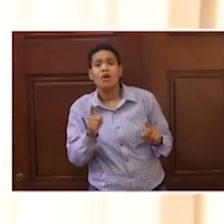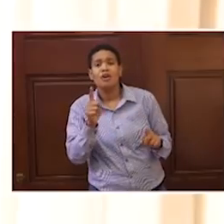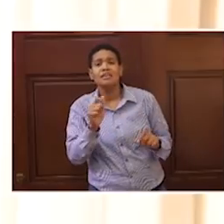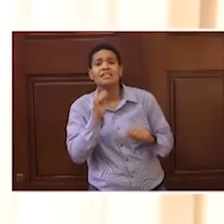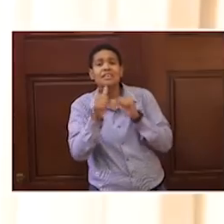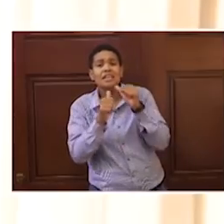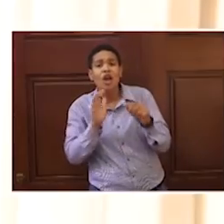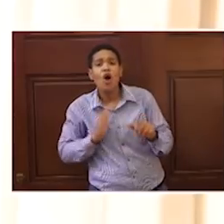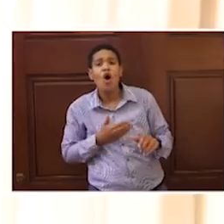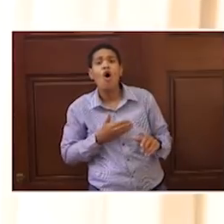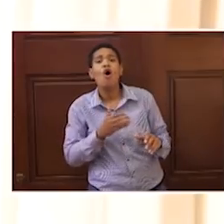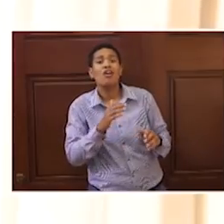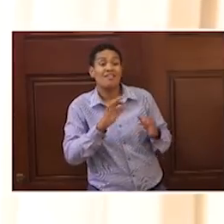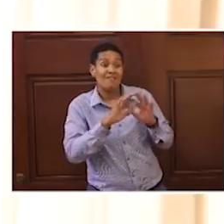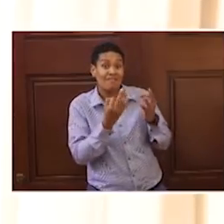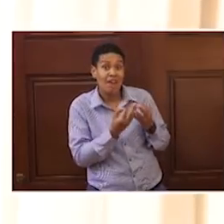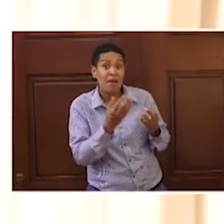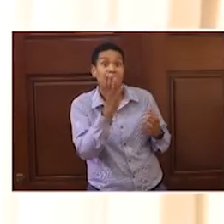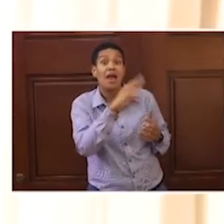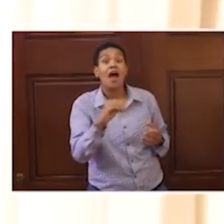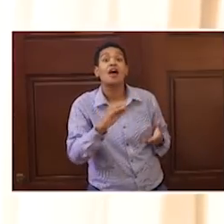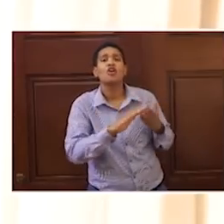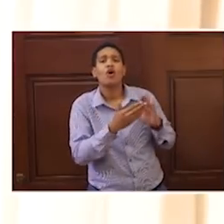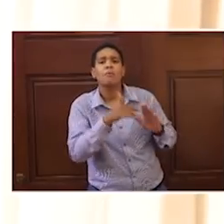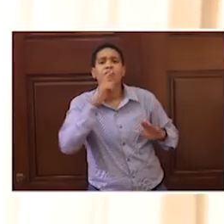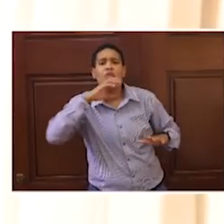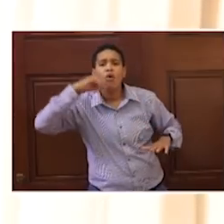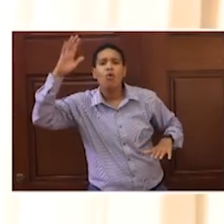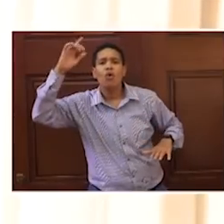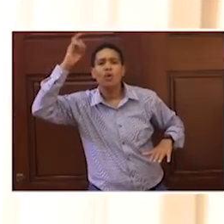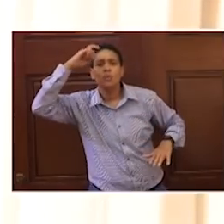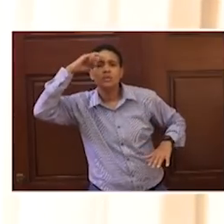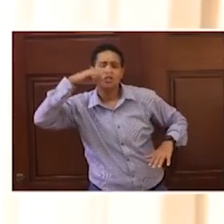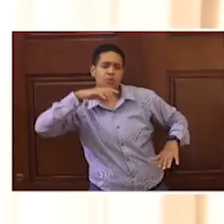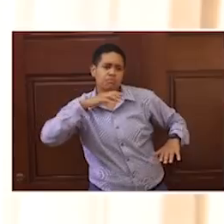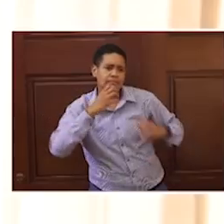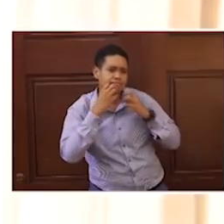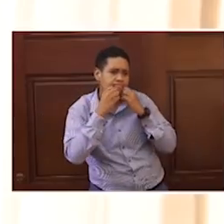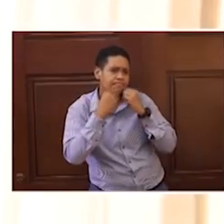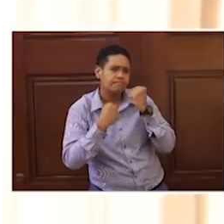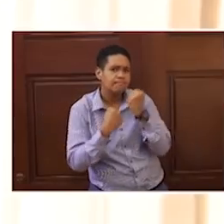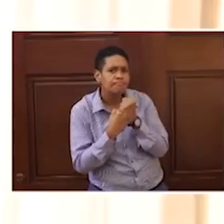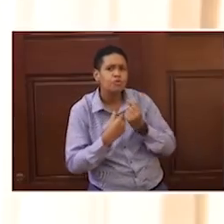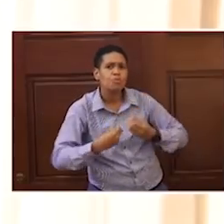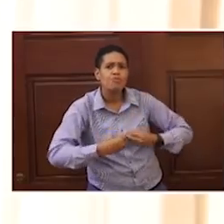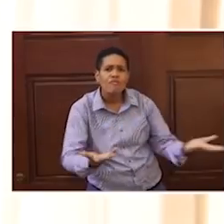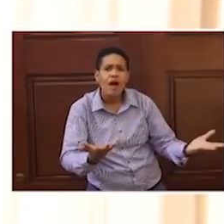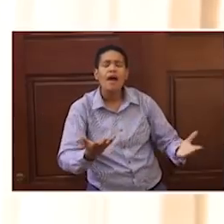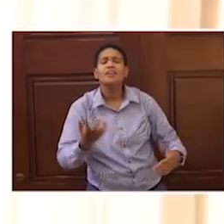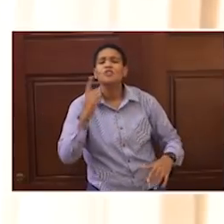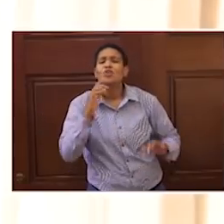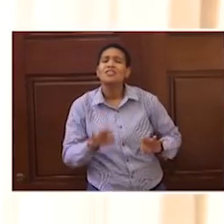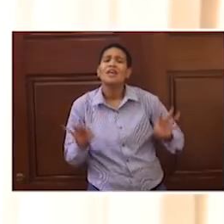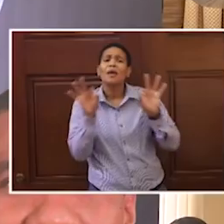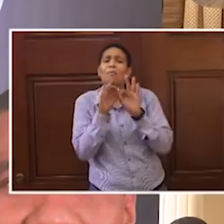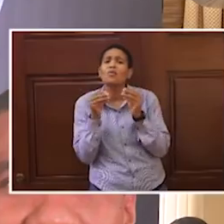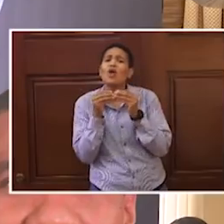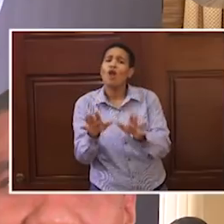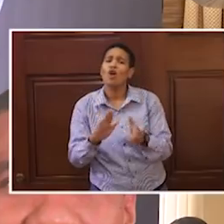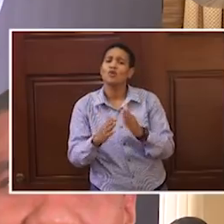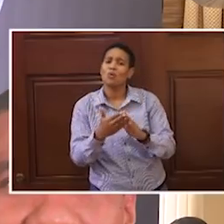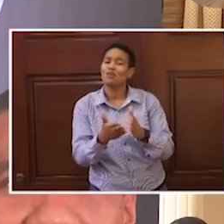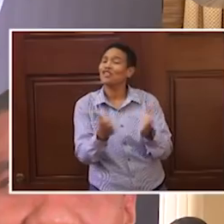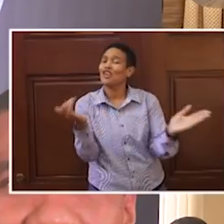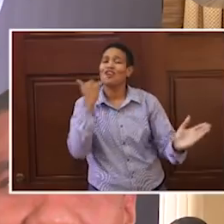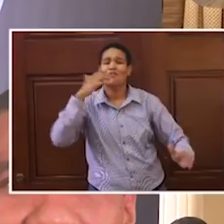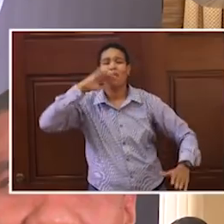and our communities of an elder person, of that wisdom, of that child care taker. So it is an important loss to the community in